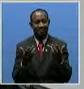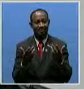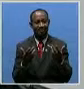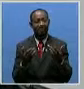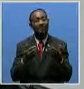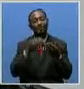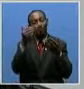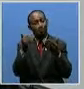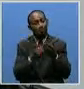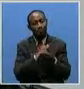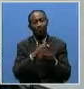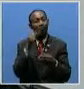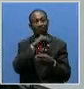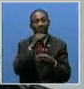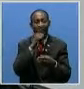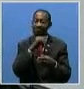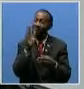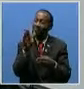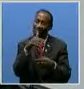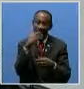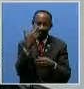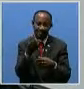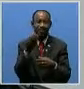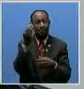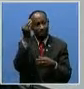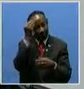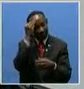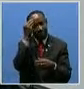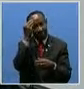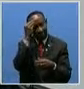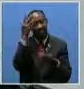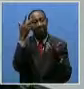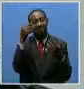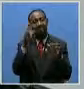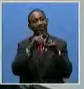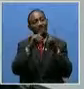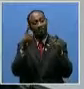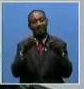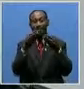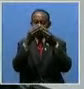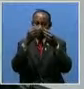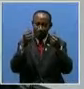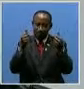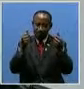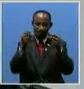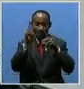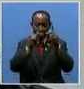new. Absolutely nothing new. But very few customers will be